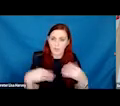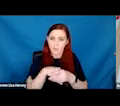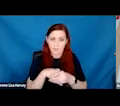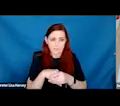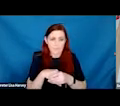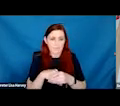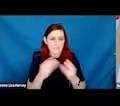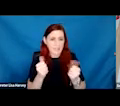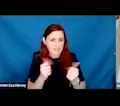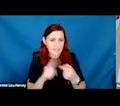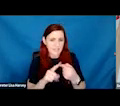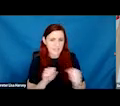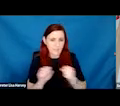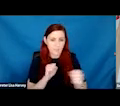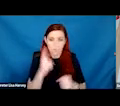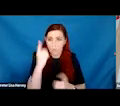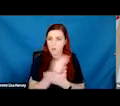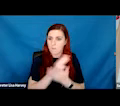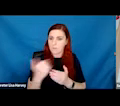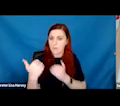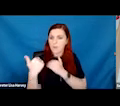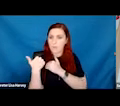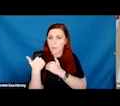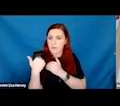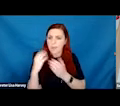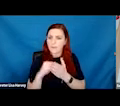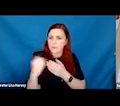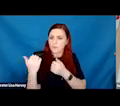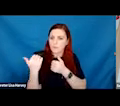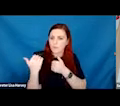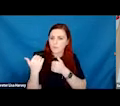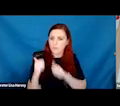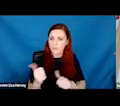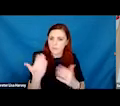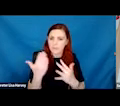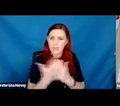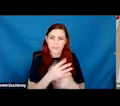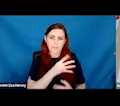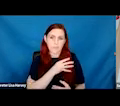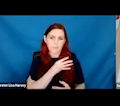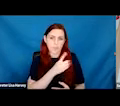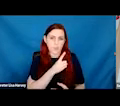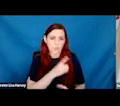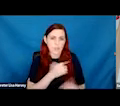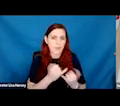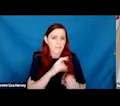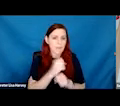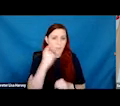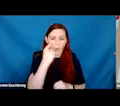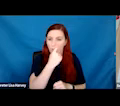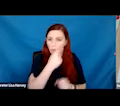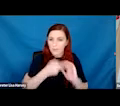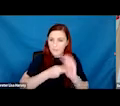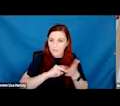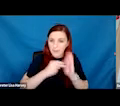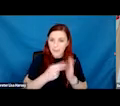services. One aspect of my role is carrying out traditional access officer duties, such as proofing plans and drawings,